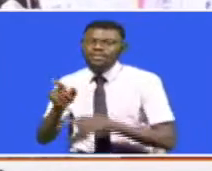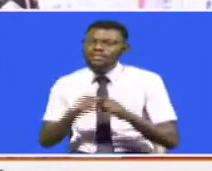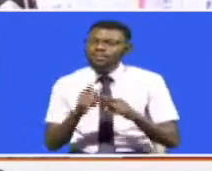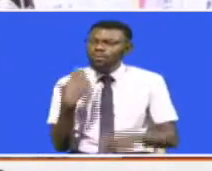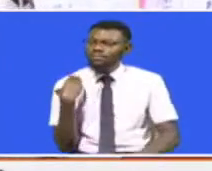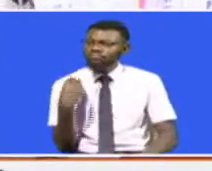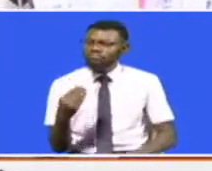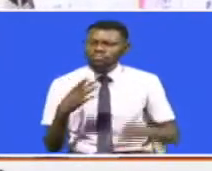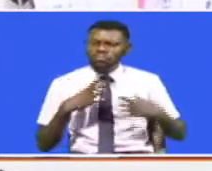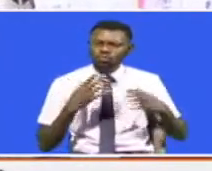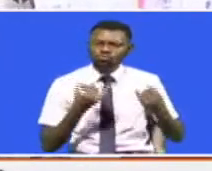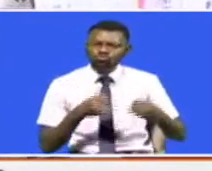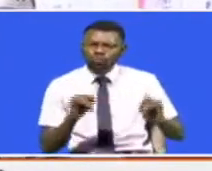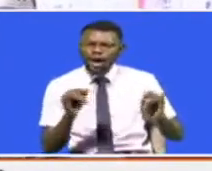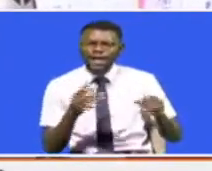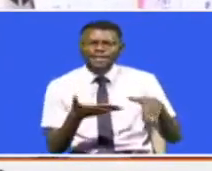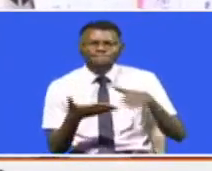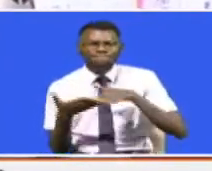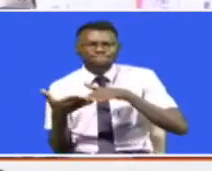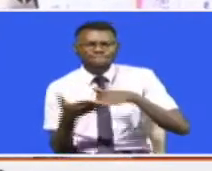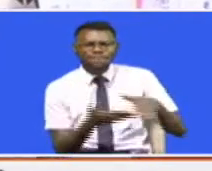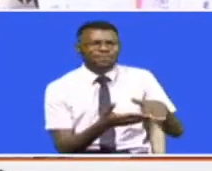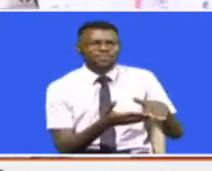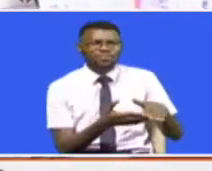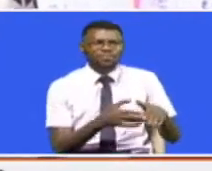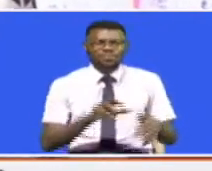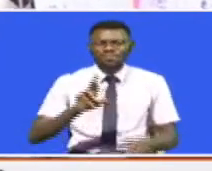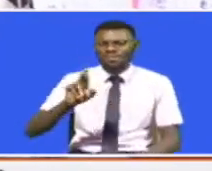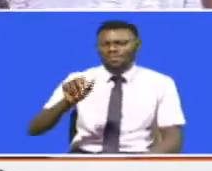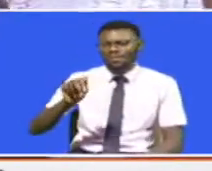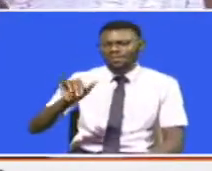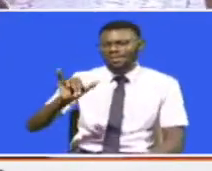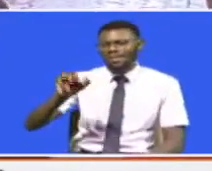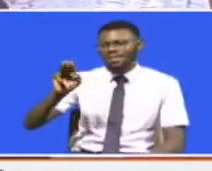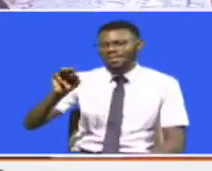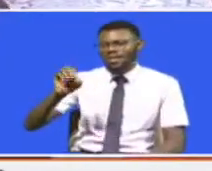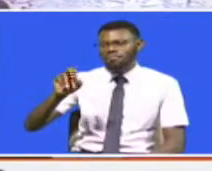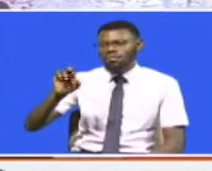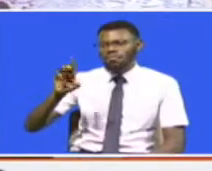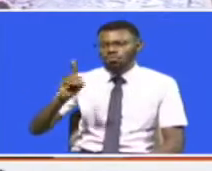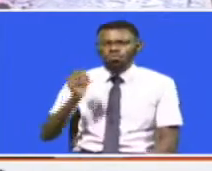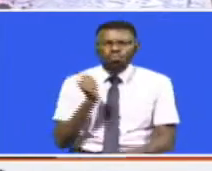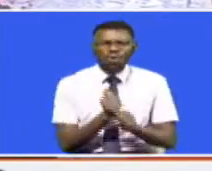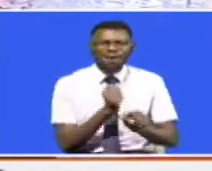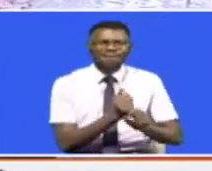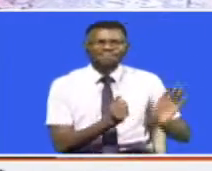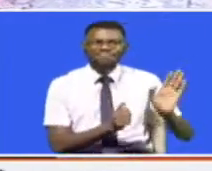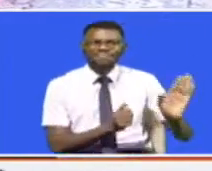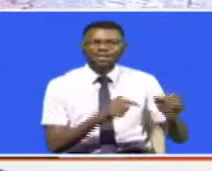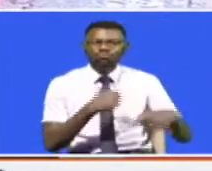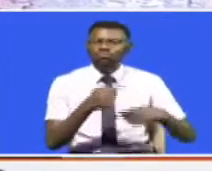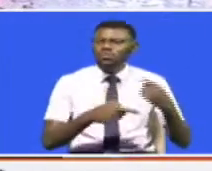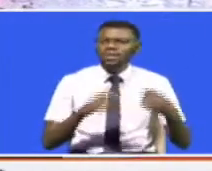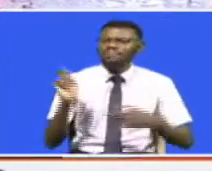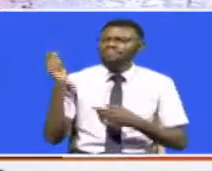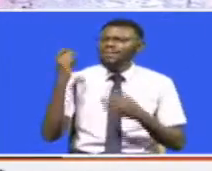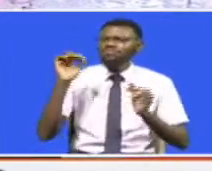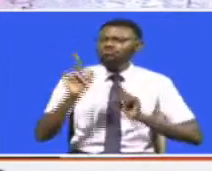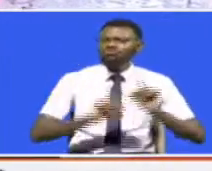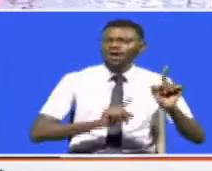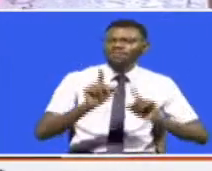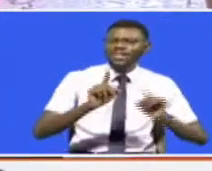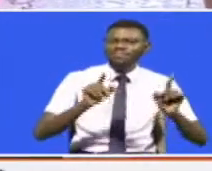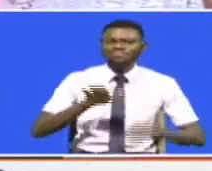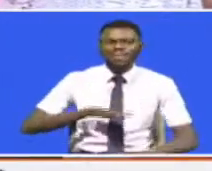undermine Dr. Raymond Omolo in his own backyard for doing his work. Wakati rais anatembelea eneo zingine,